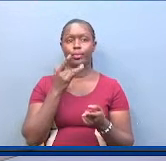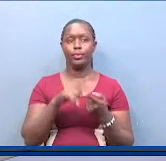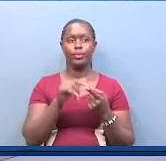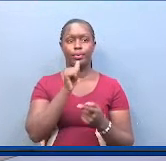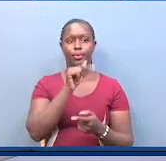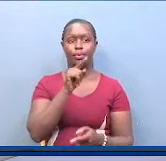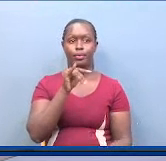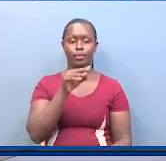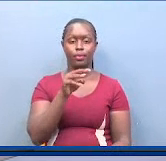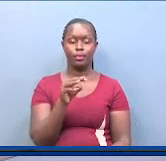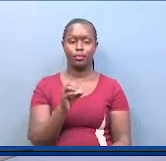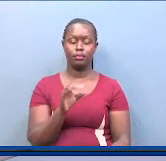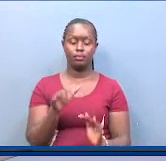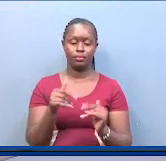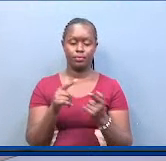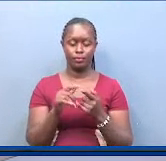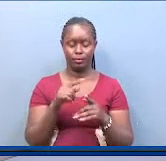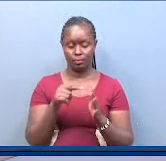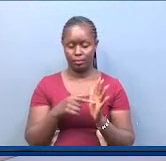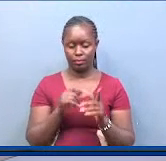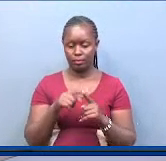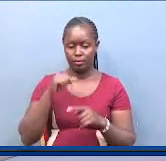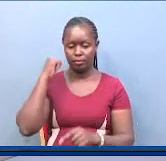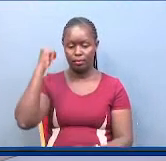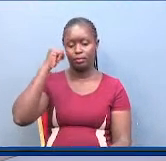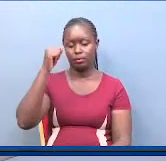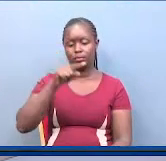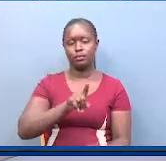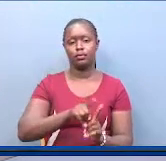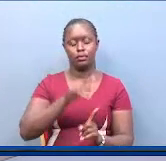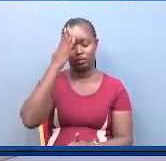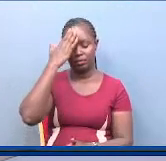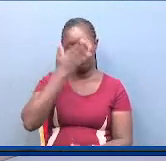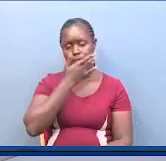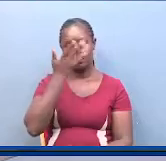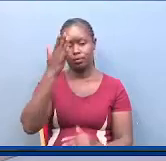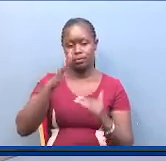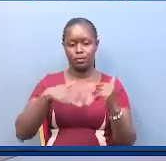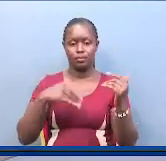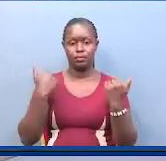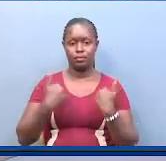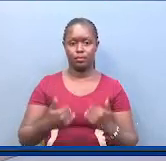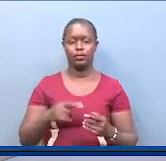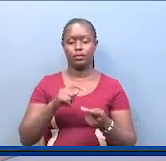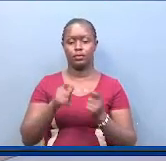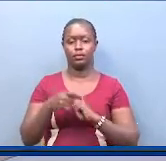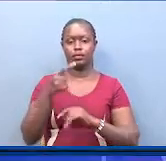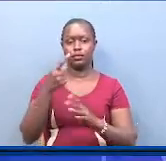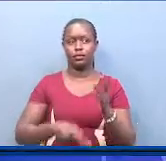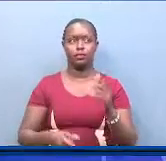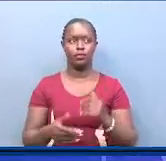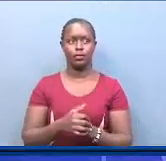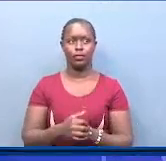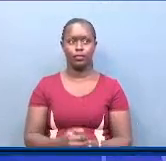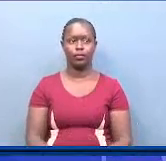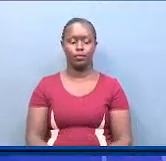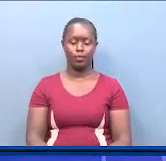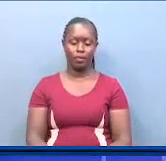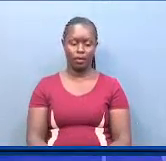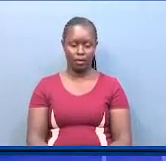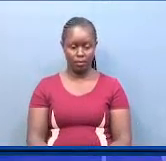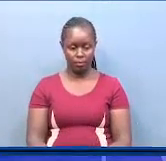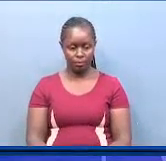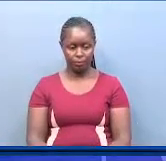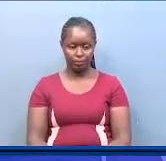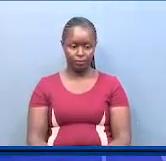Azimio. Yes. Given that this is politics and you know better than me numbers matter, what has changed? One thing,